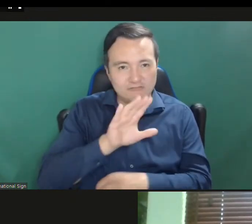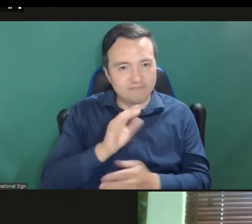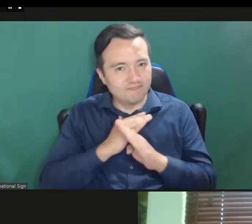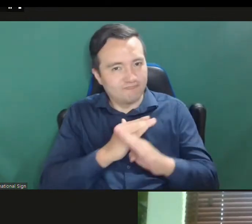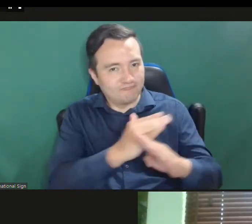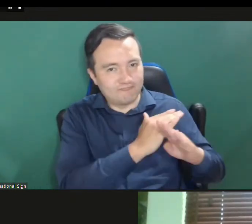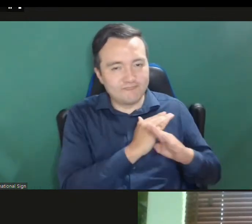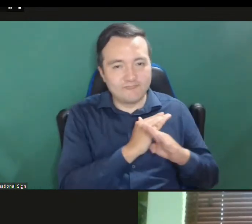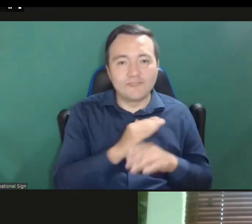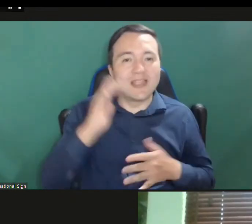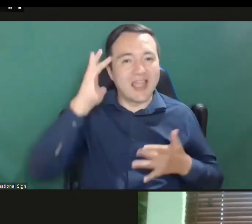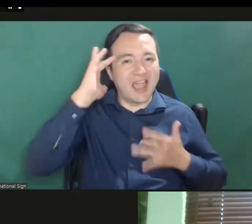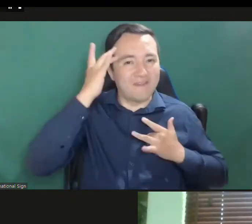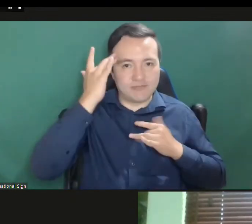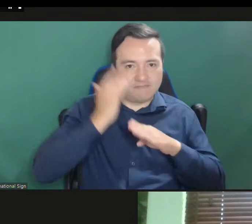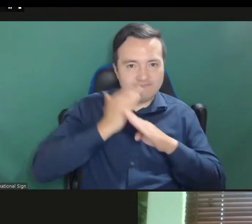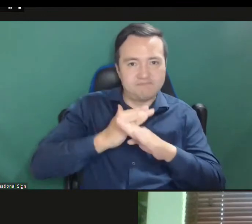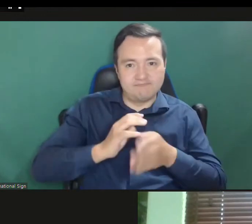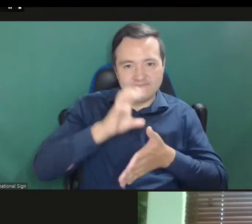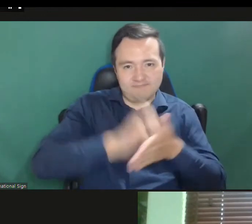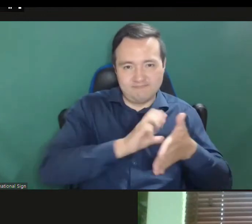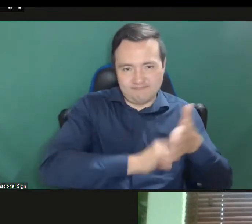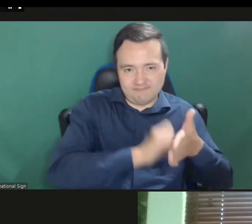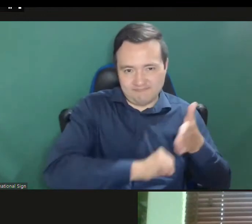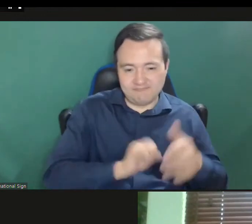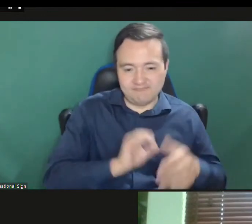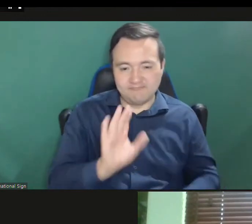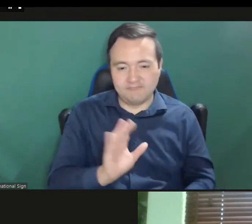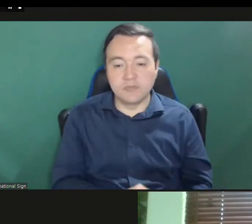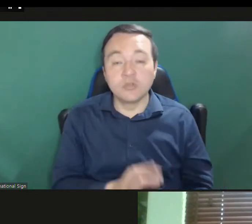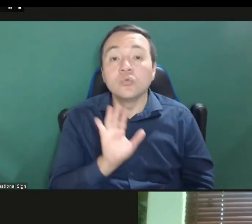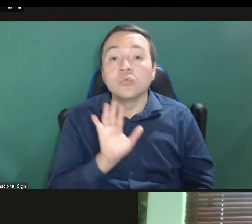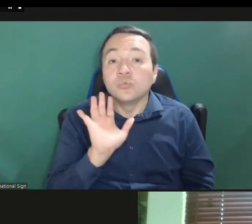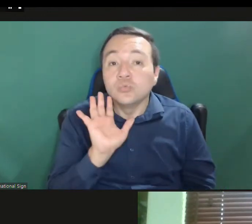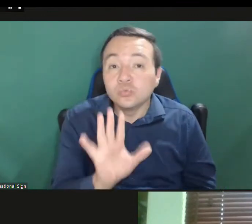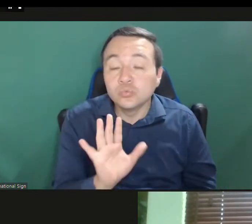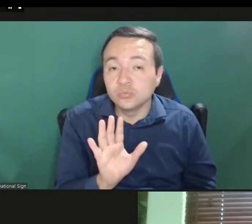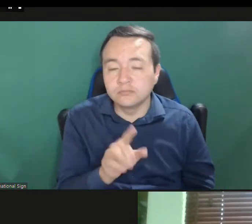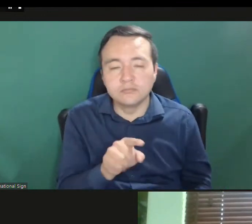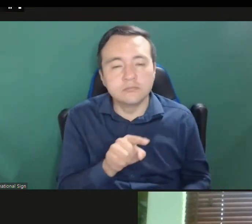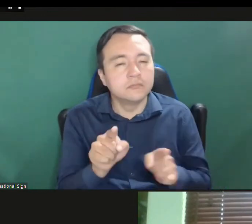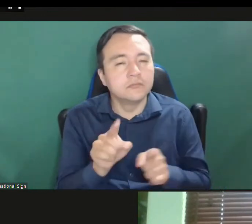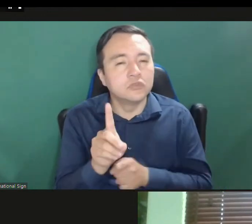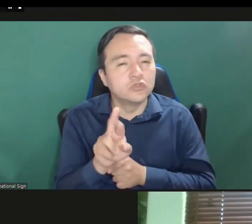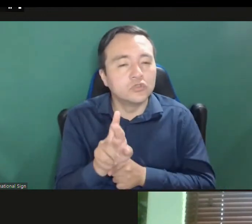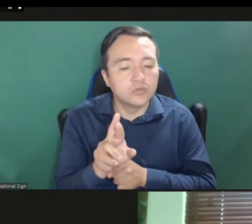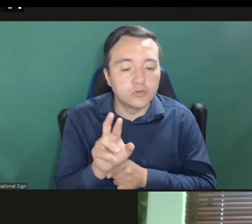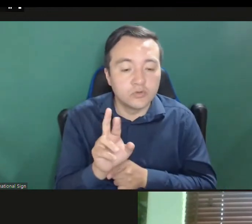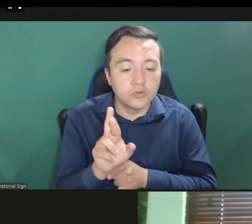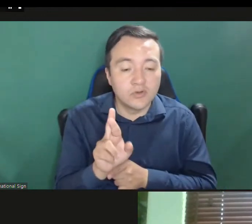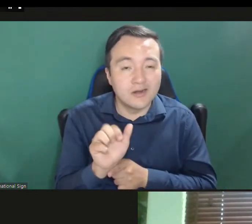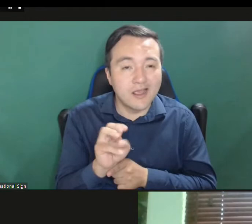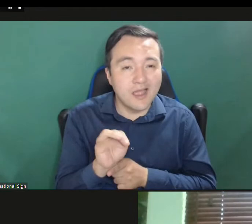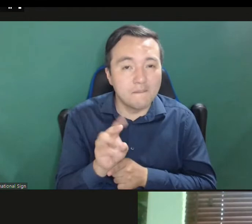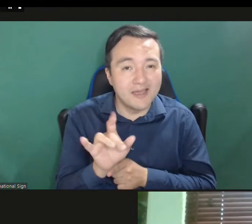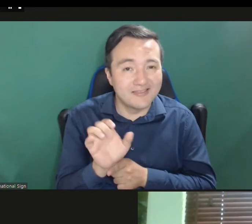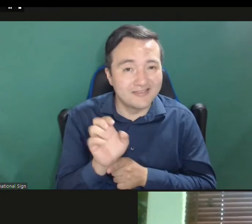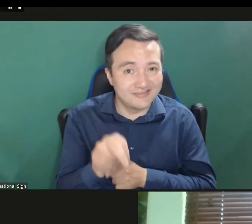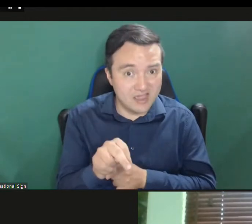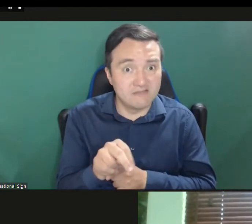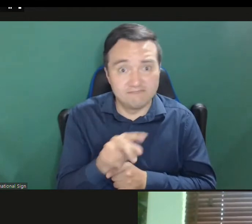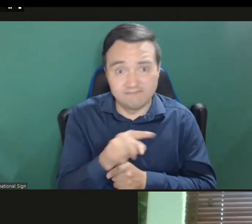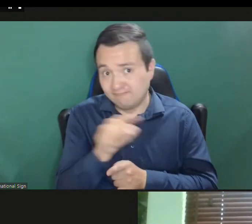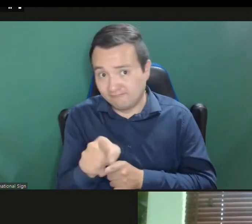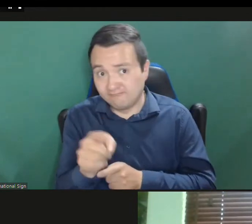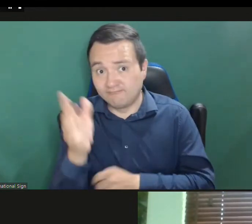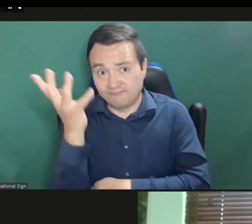We'll first hear from the Honorable Dr. Mar Ramadin. Dr. Ramadin is a graduate of the Anton de Com University